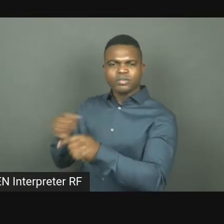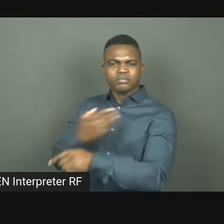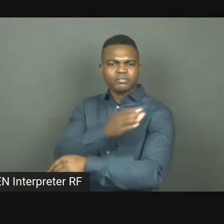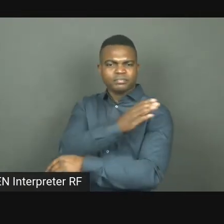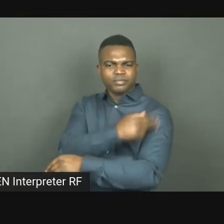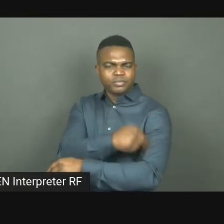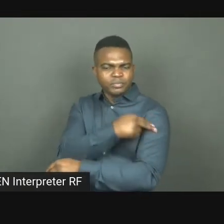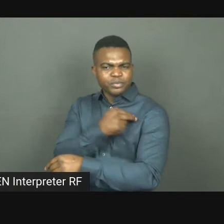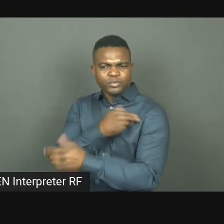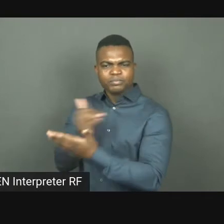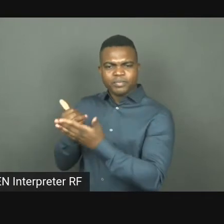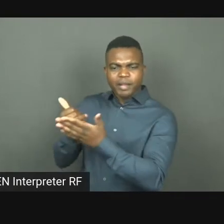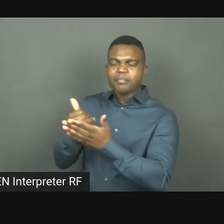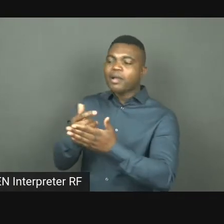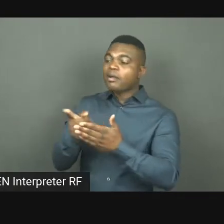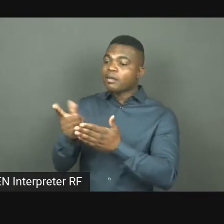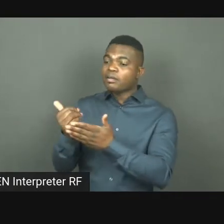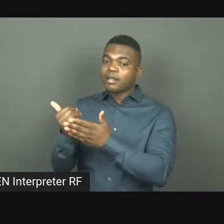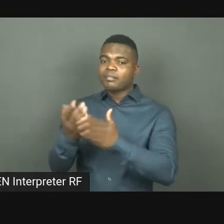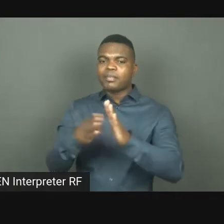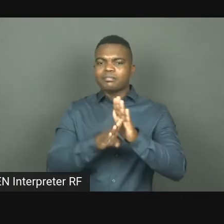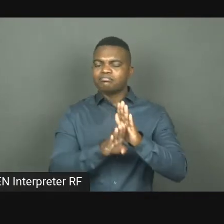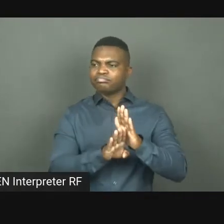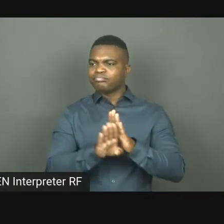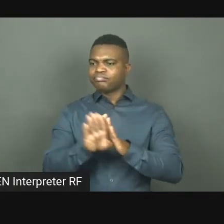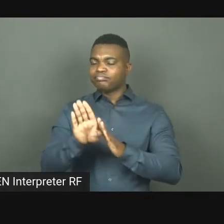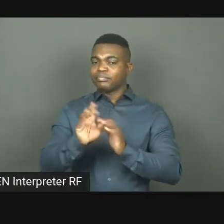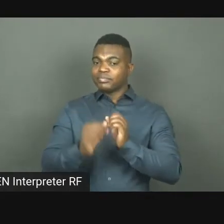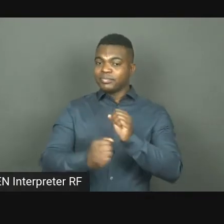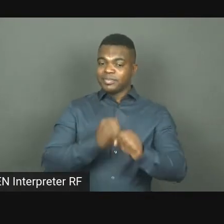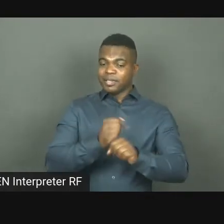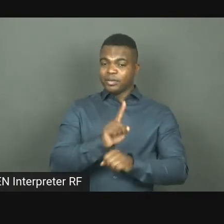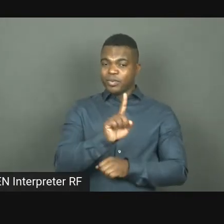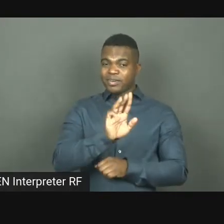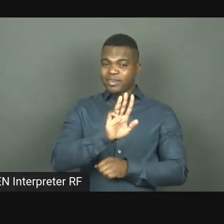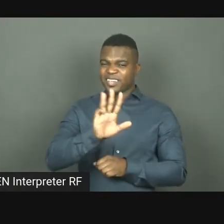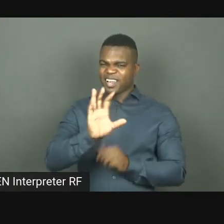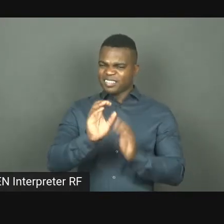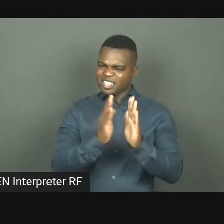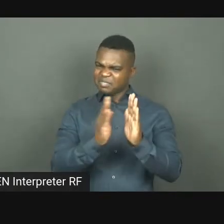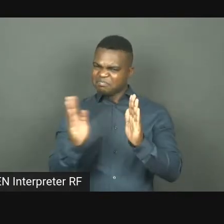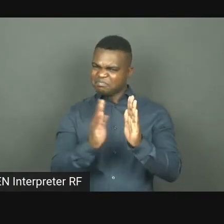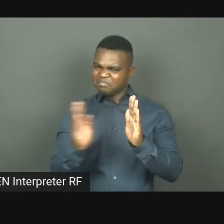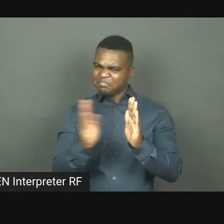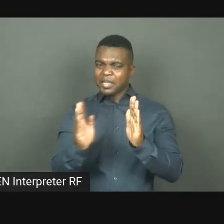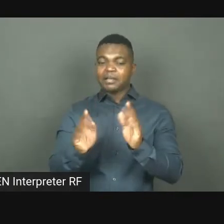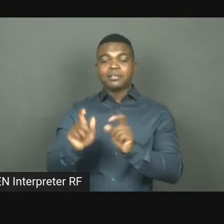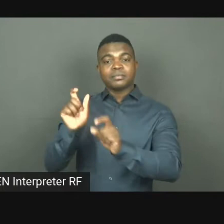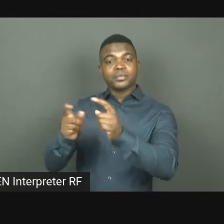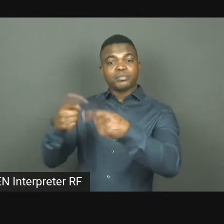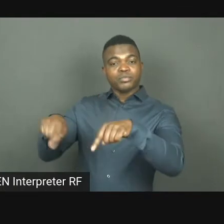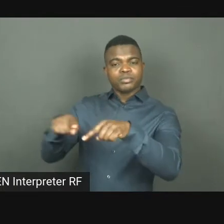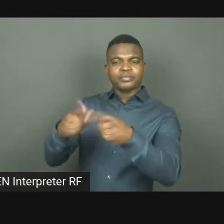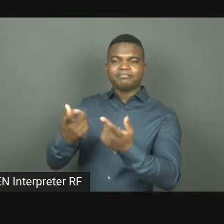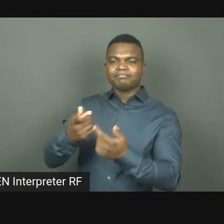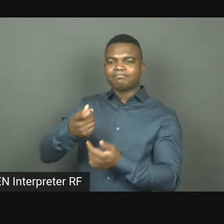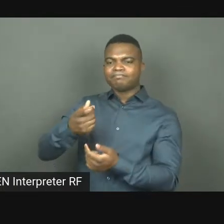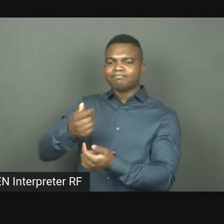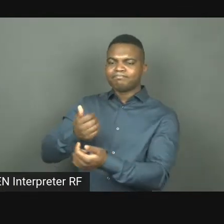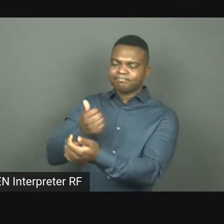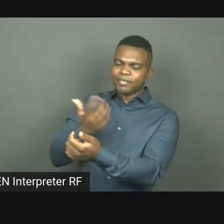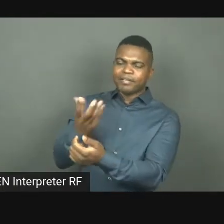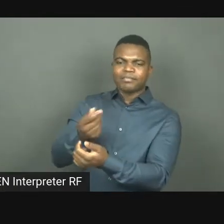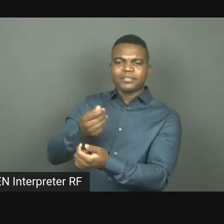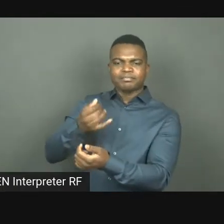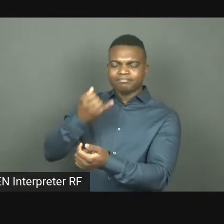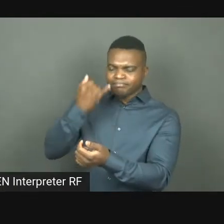clean. People with mental health needs began to demand that treatment services, mental health treatment services, be